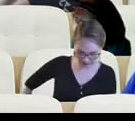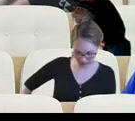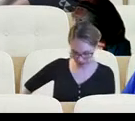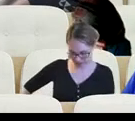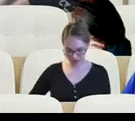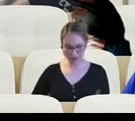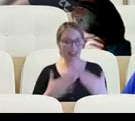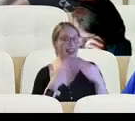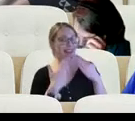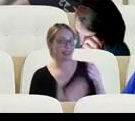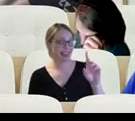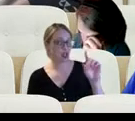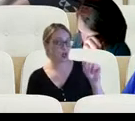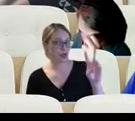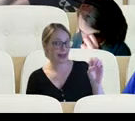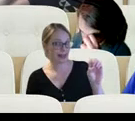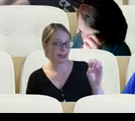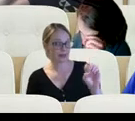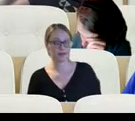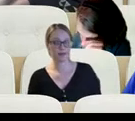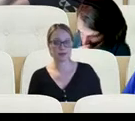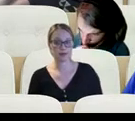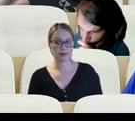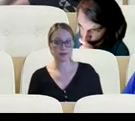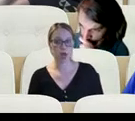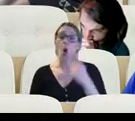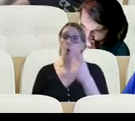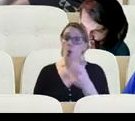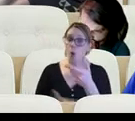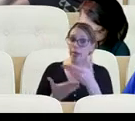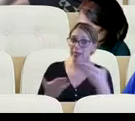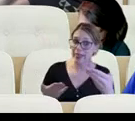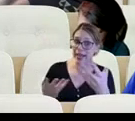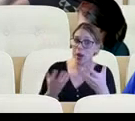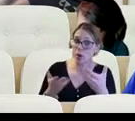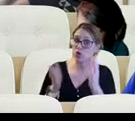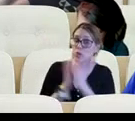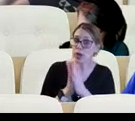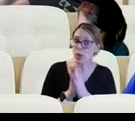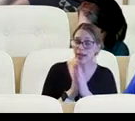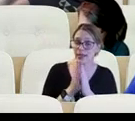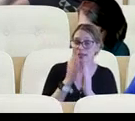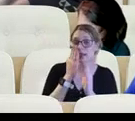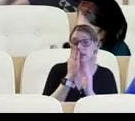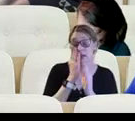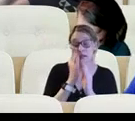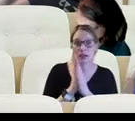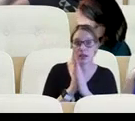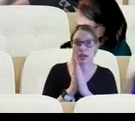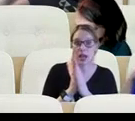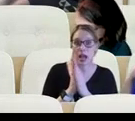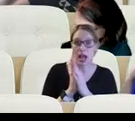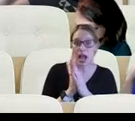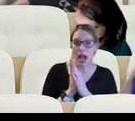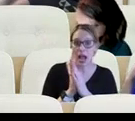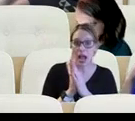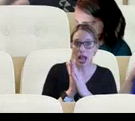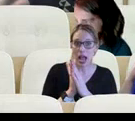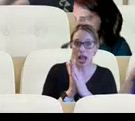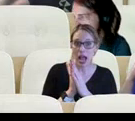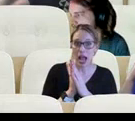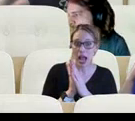Thank you, Dave. Actually, one of the things that I would like to make a request, James, I saw that there were 8, I think you said